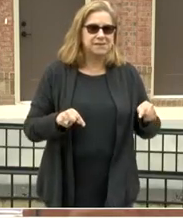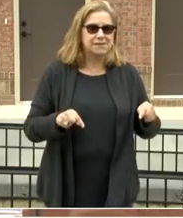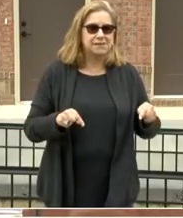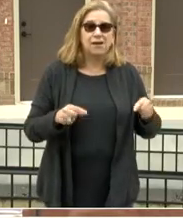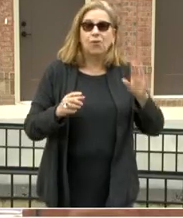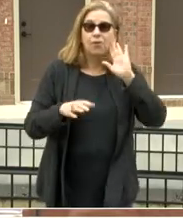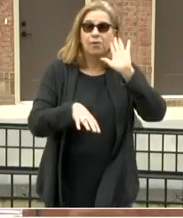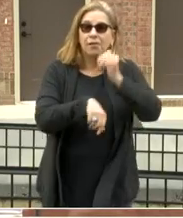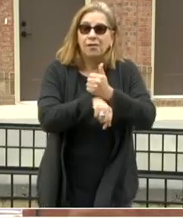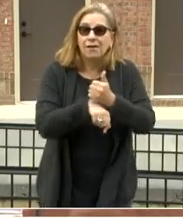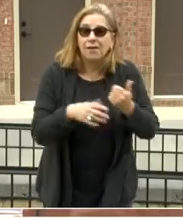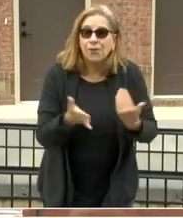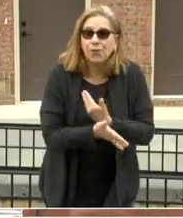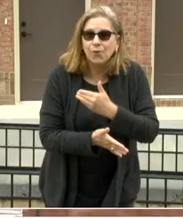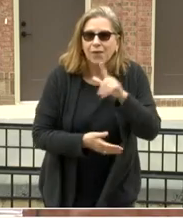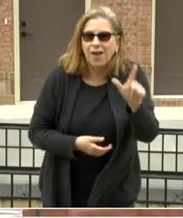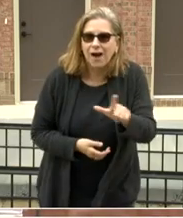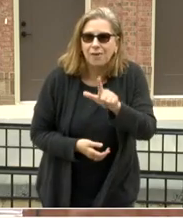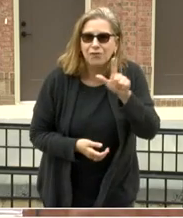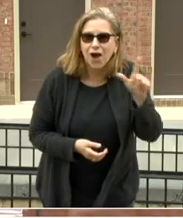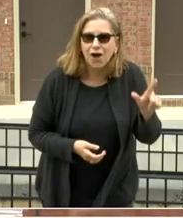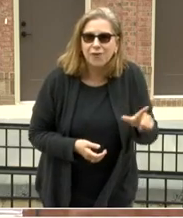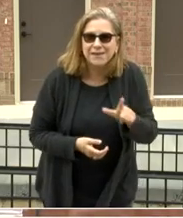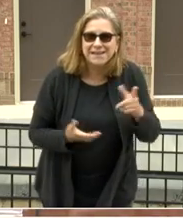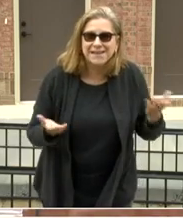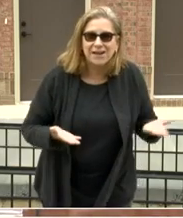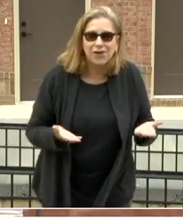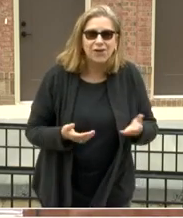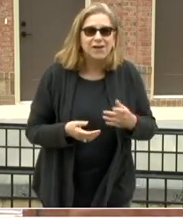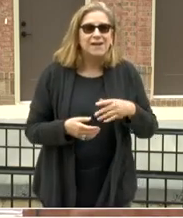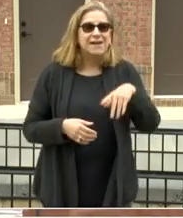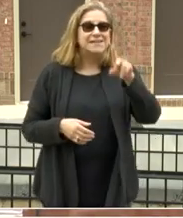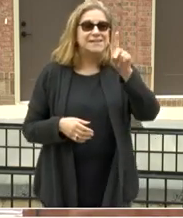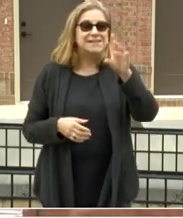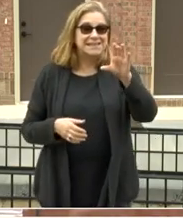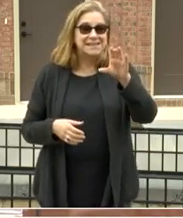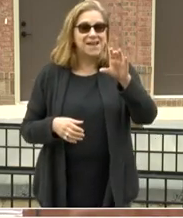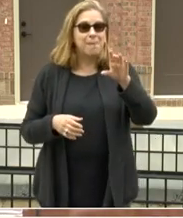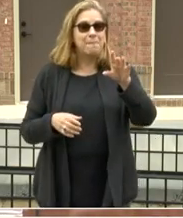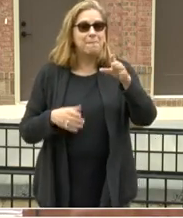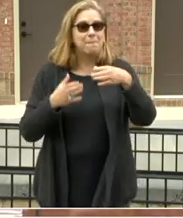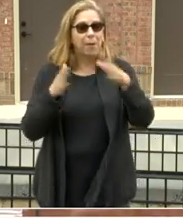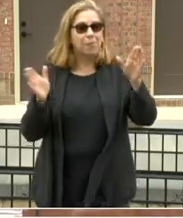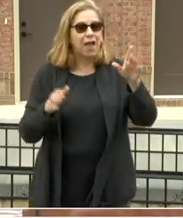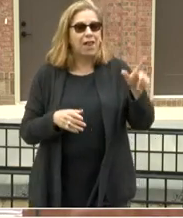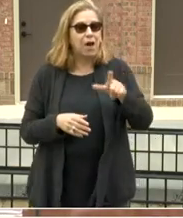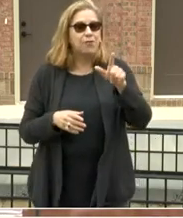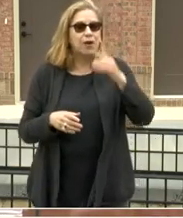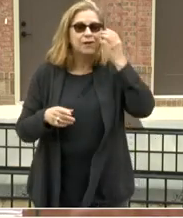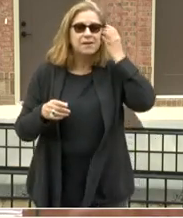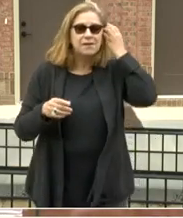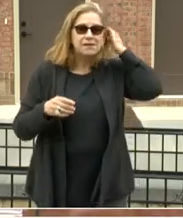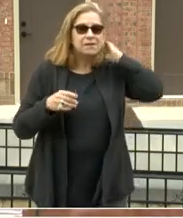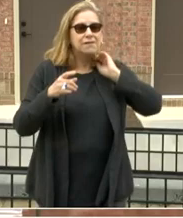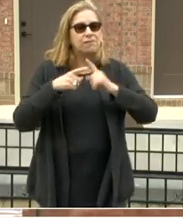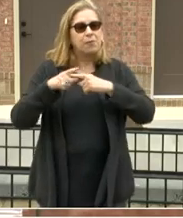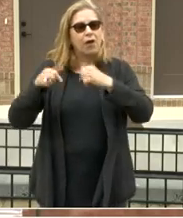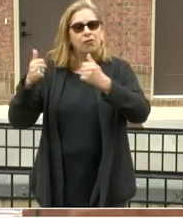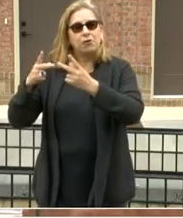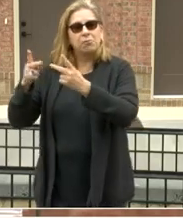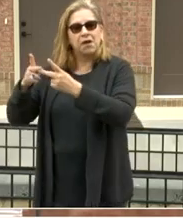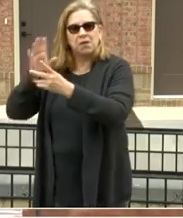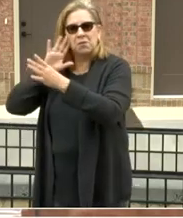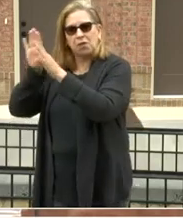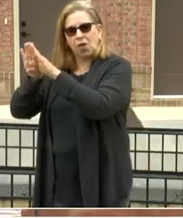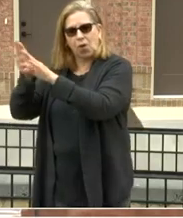to the campus as well. The DC Public Library will be moving from the shopping center and have its own home right behind you. And then